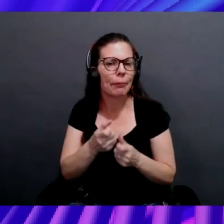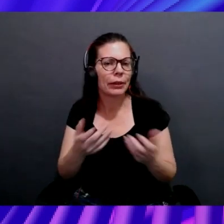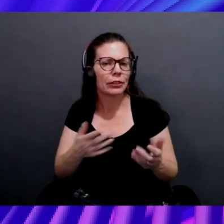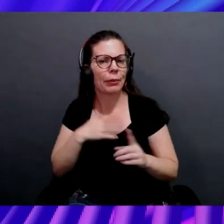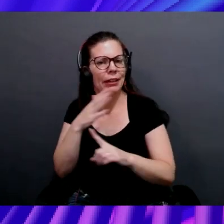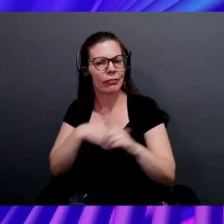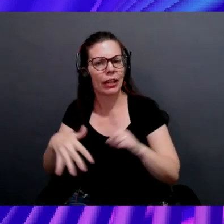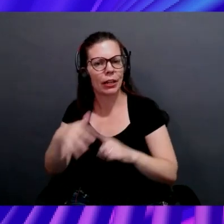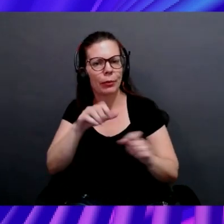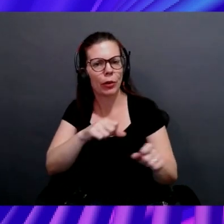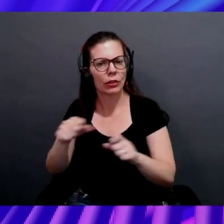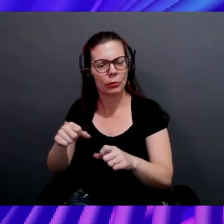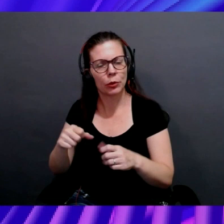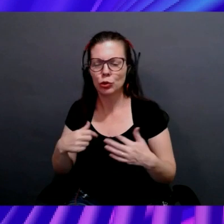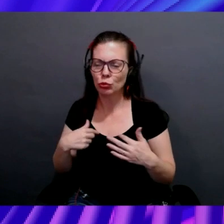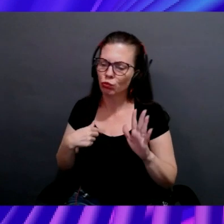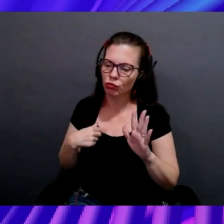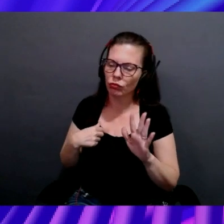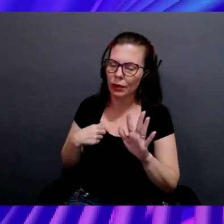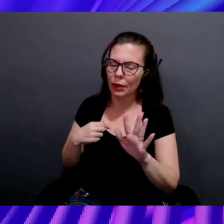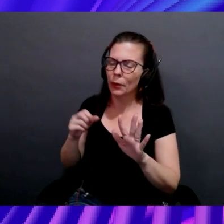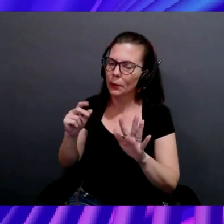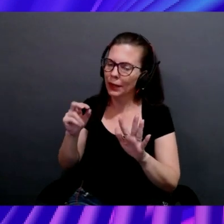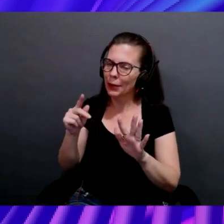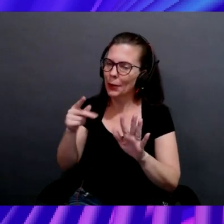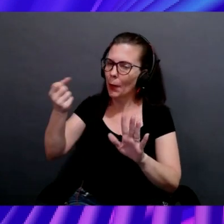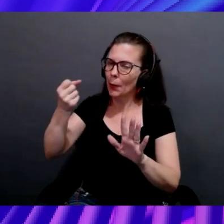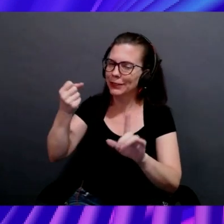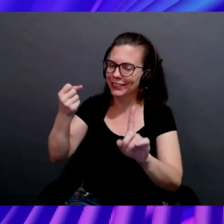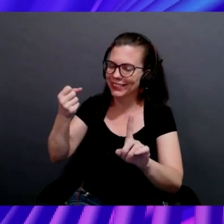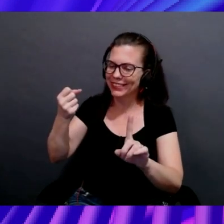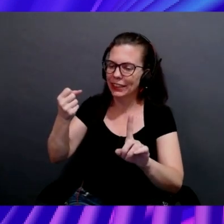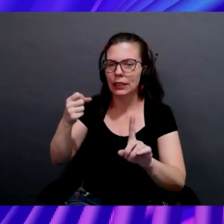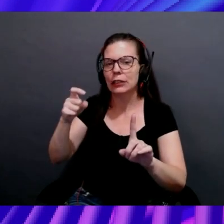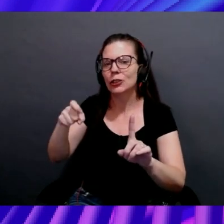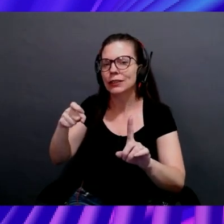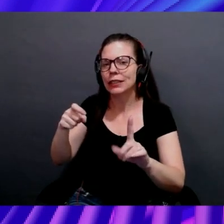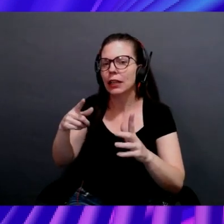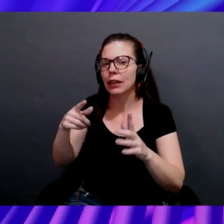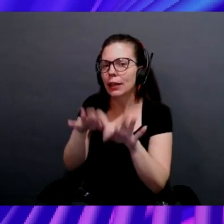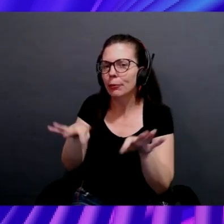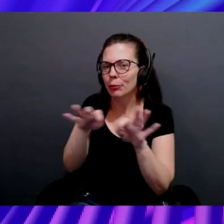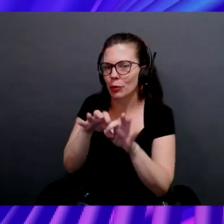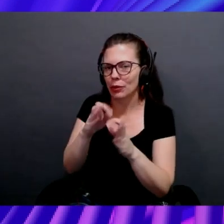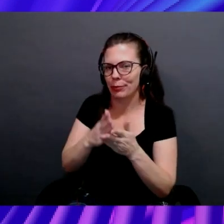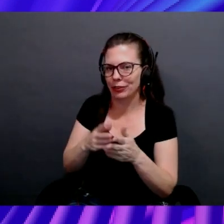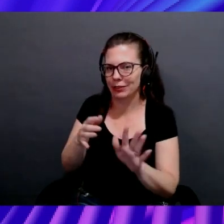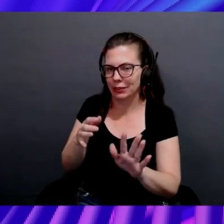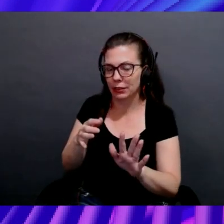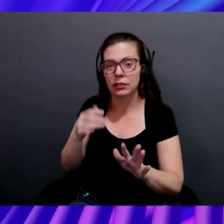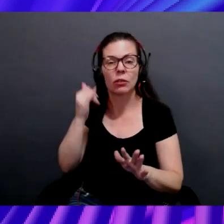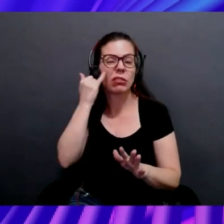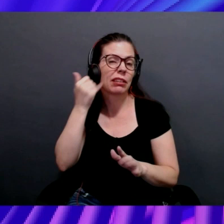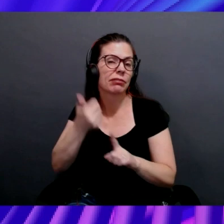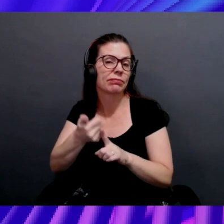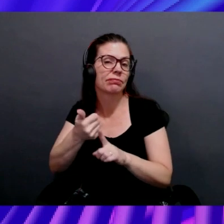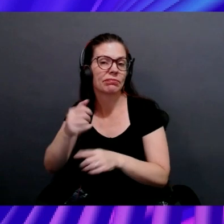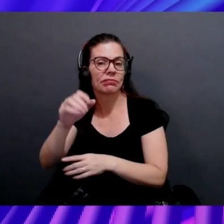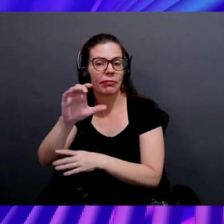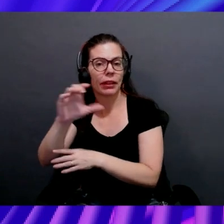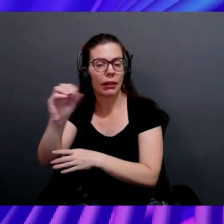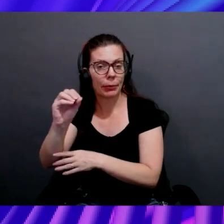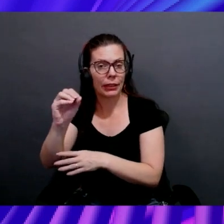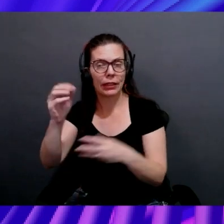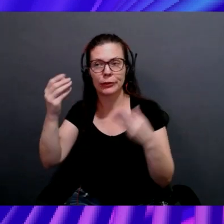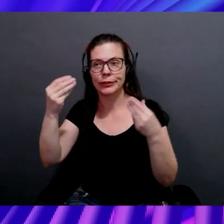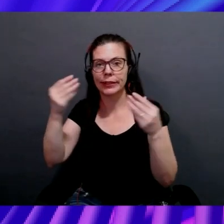as I can. And I'm going to say, just hold on for a second. You need to see what matters, right? So if you're a company that sells things